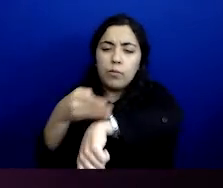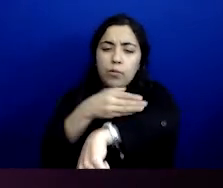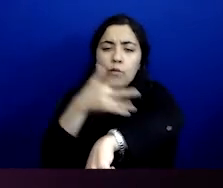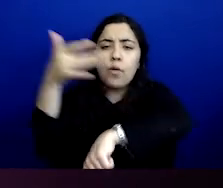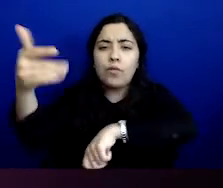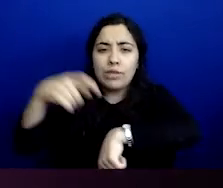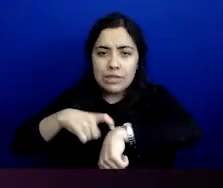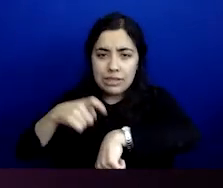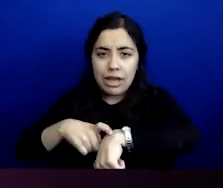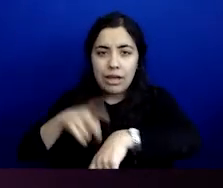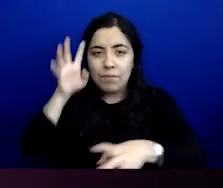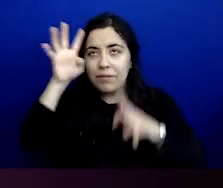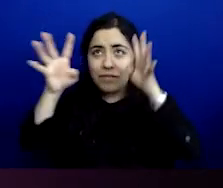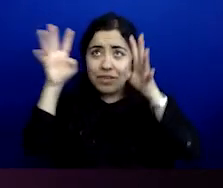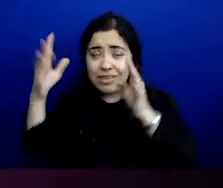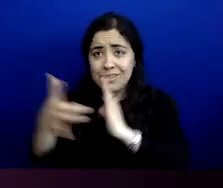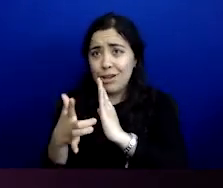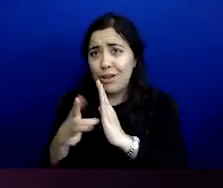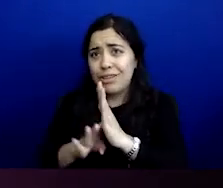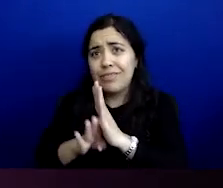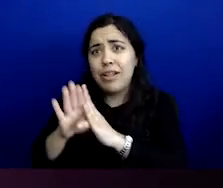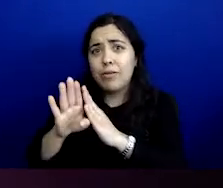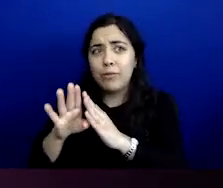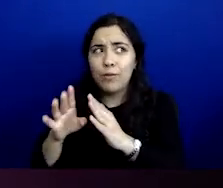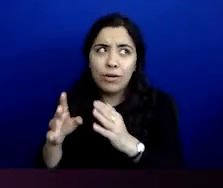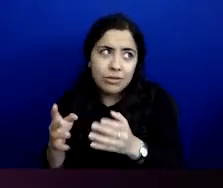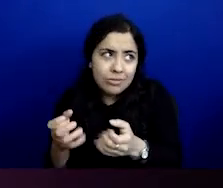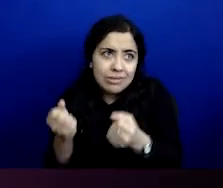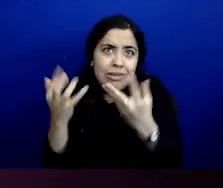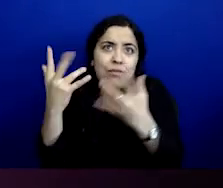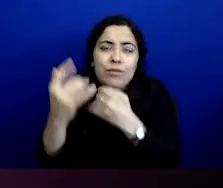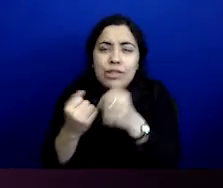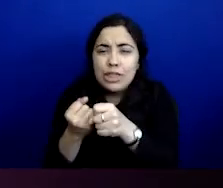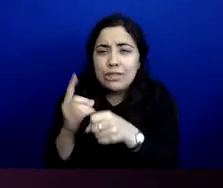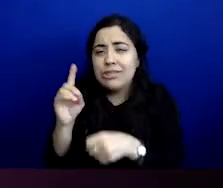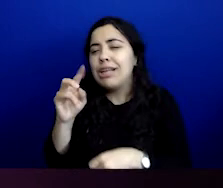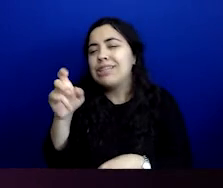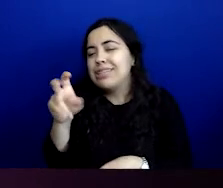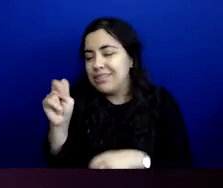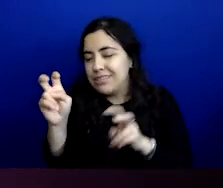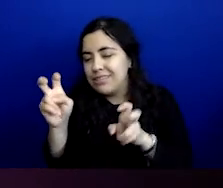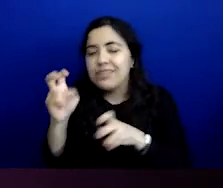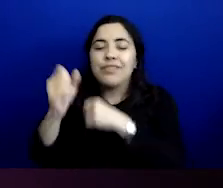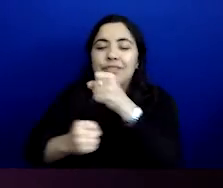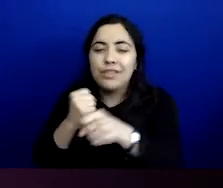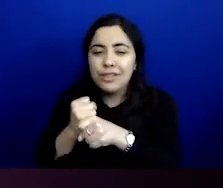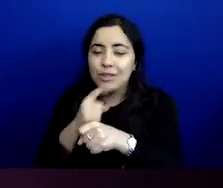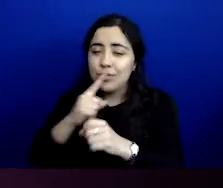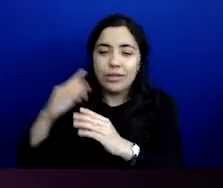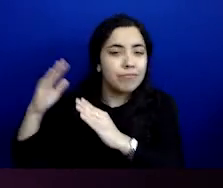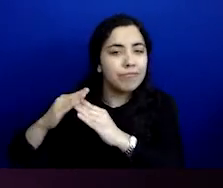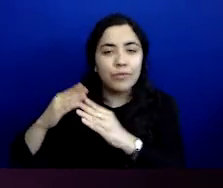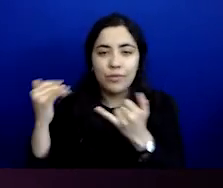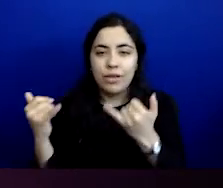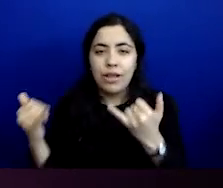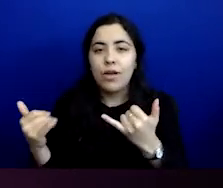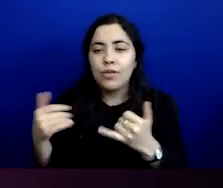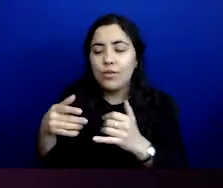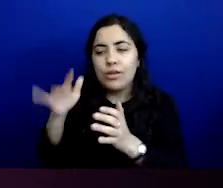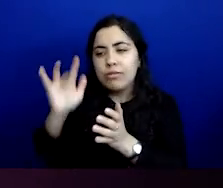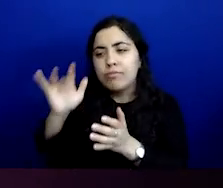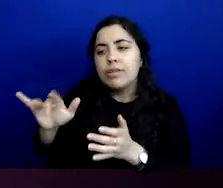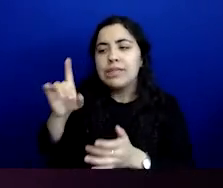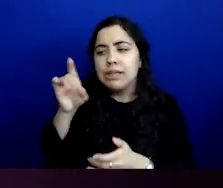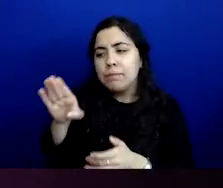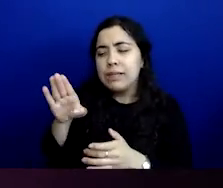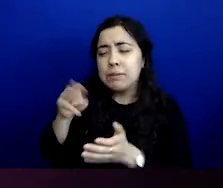this technology for dozens of years, and it's extremely optimized at this point. You can hit a DynamoDB table and query it millions of times per